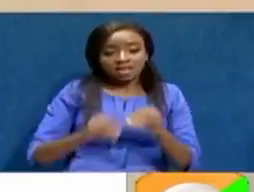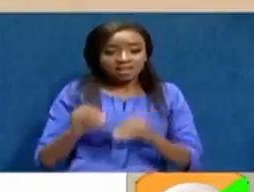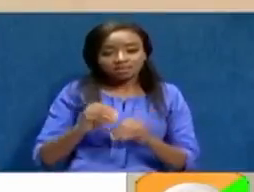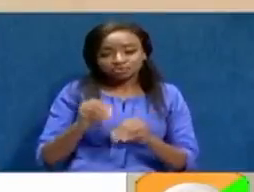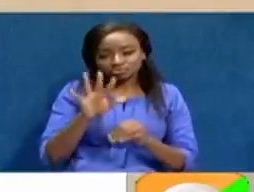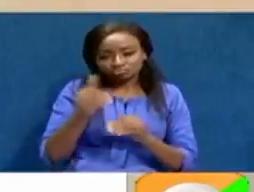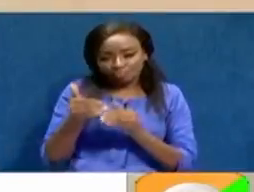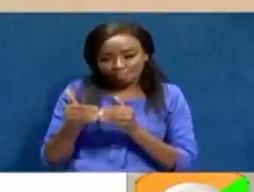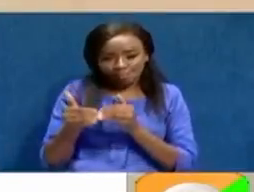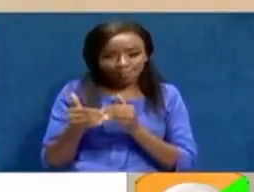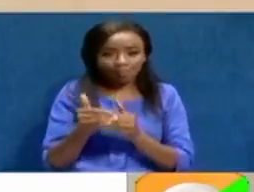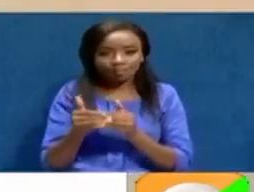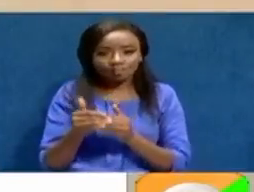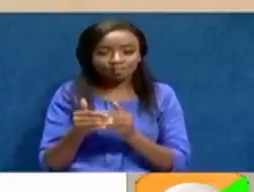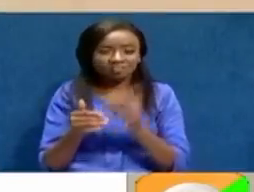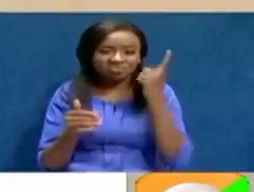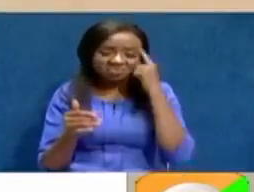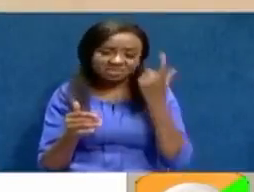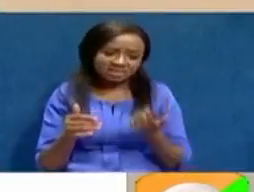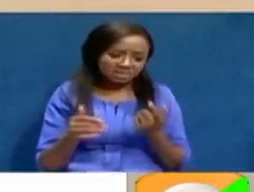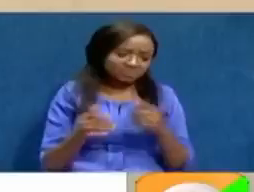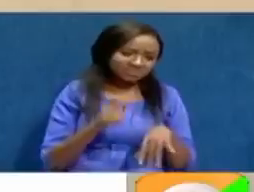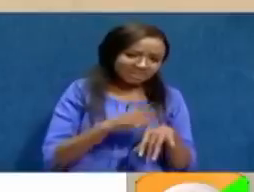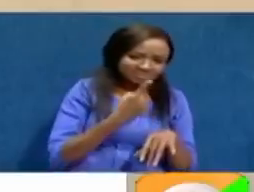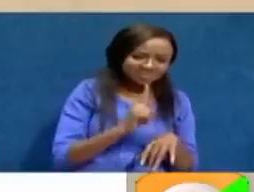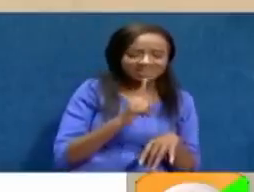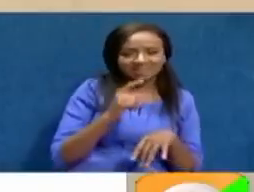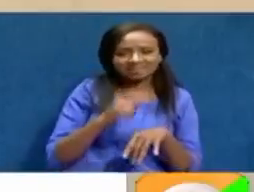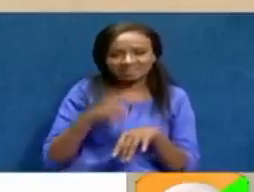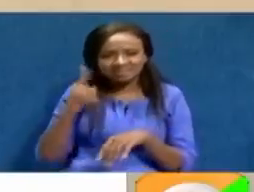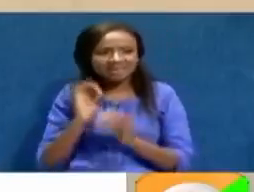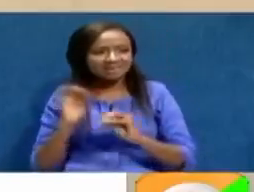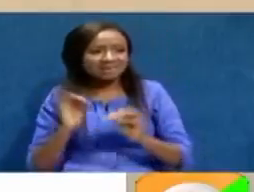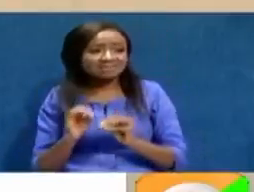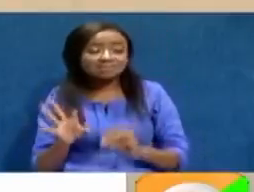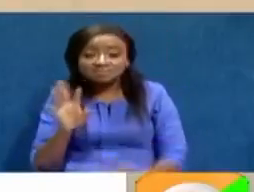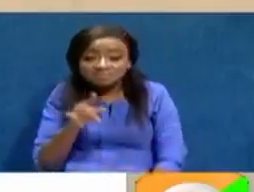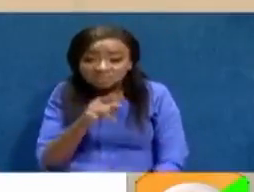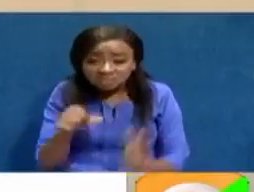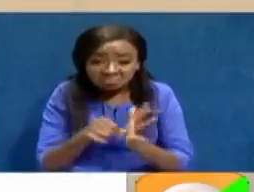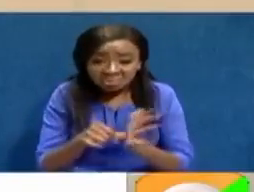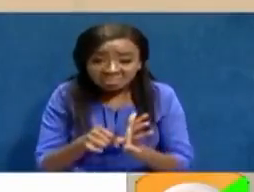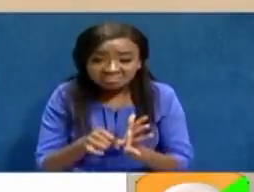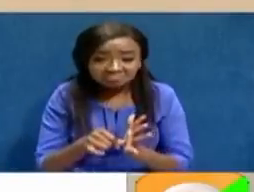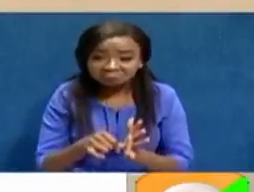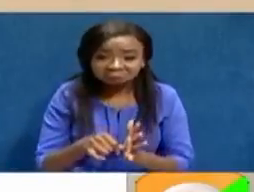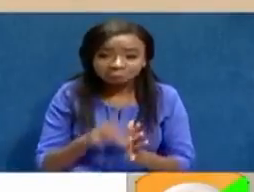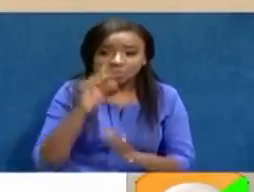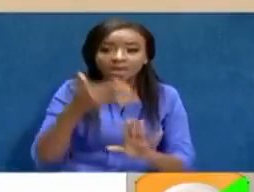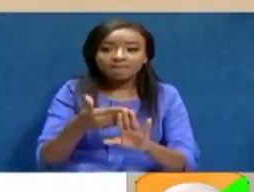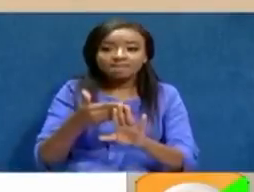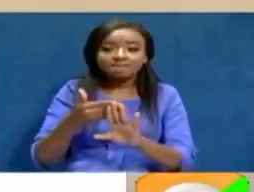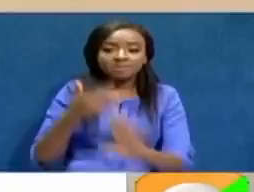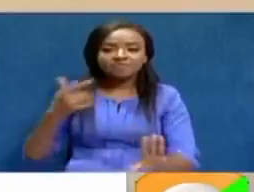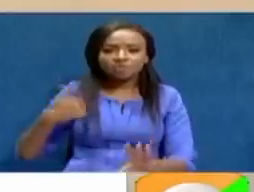two. And whether you think it is too soon or not is not the issue, because here we are. But before we hurtle down